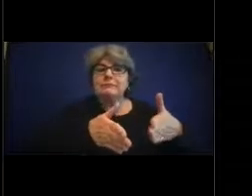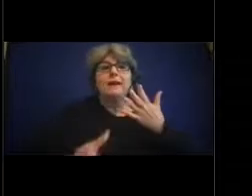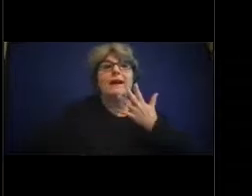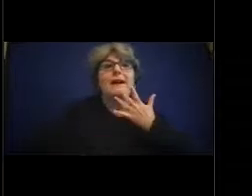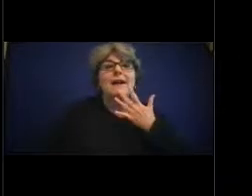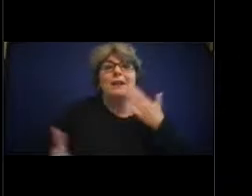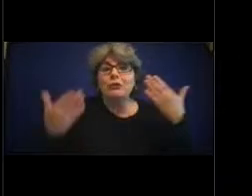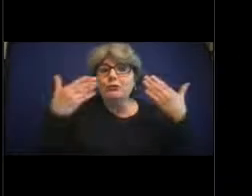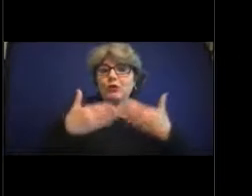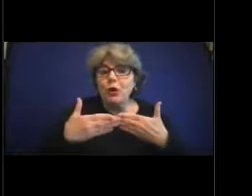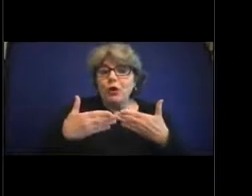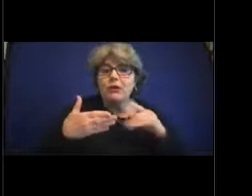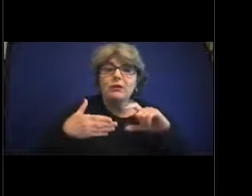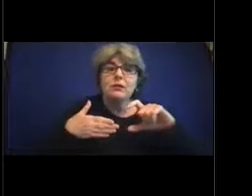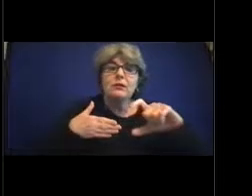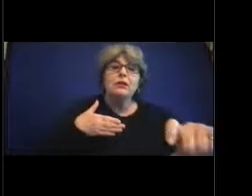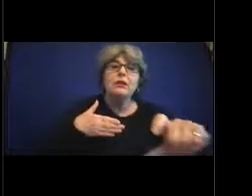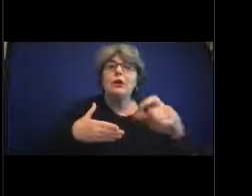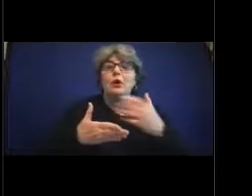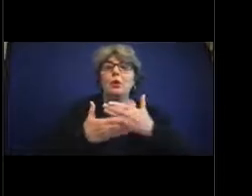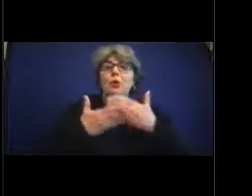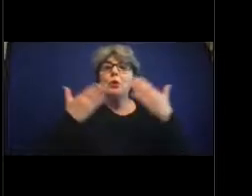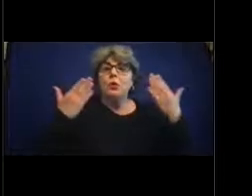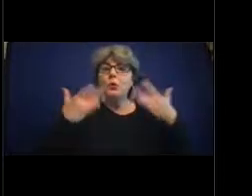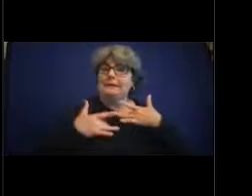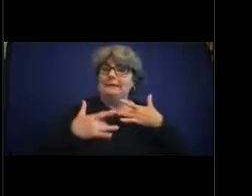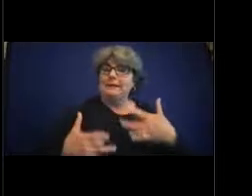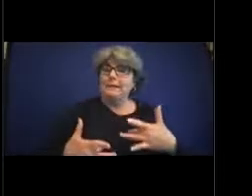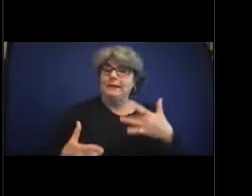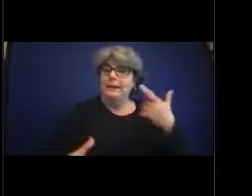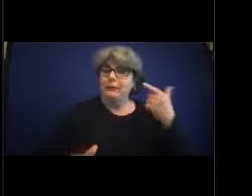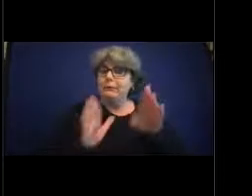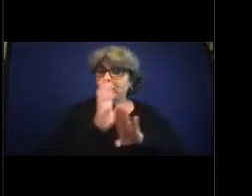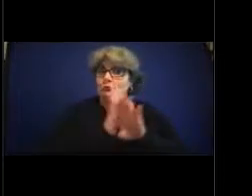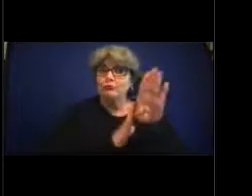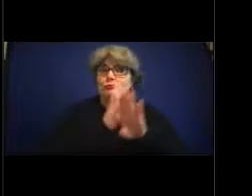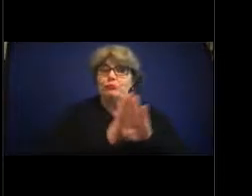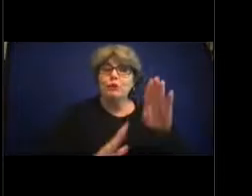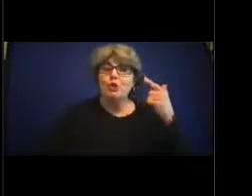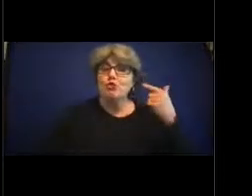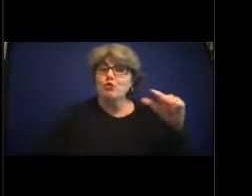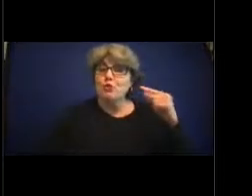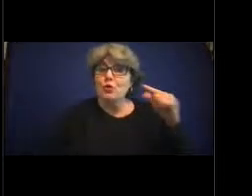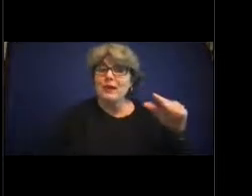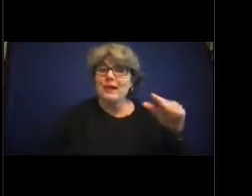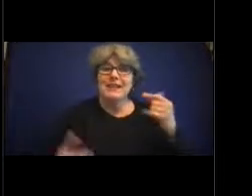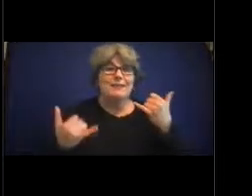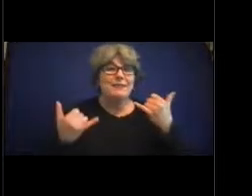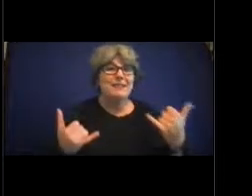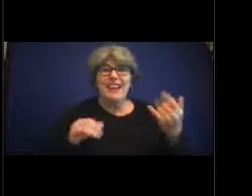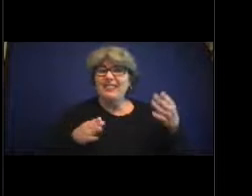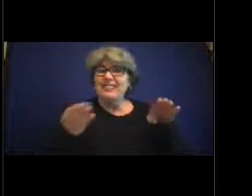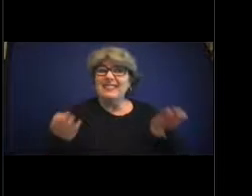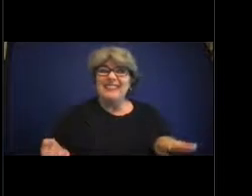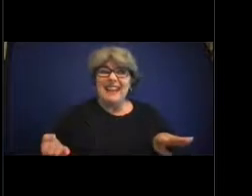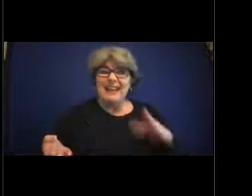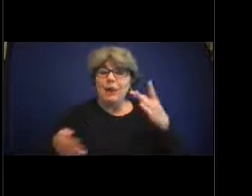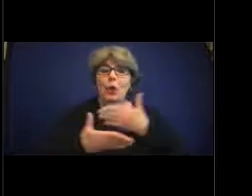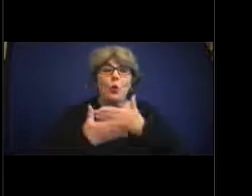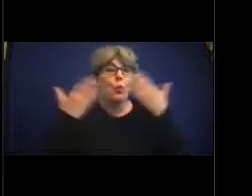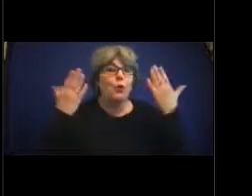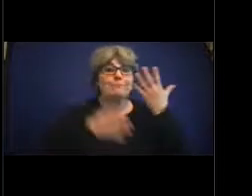to me that that's aquatic vegetation that would normally be thriving in our stream bed, but it's dead because the water is